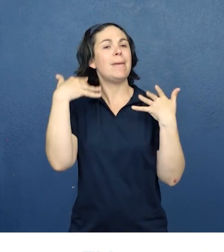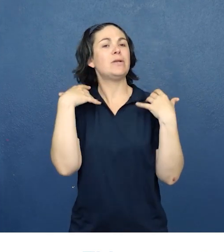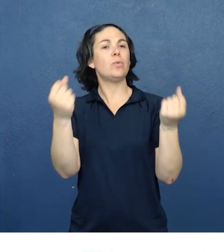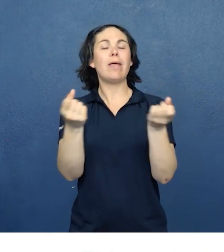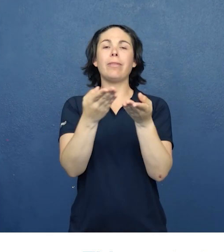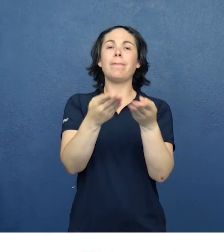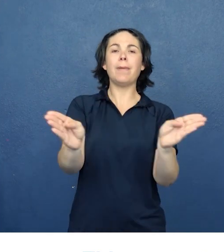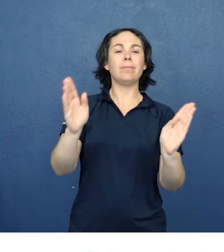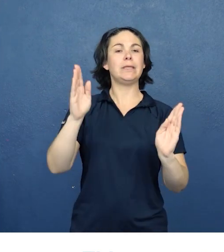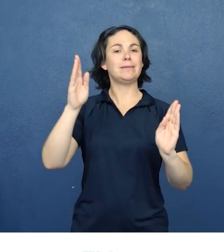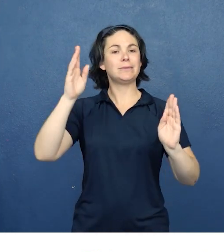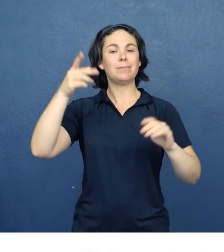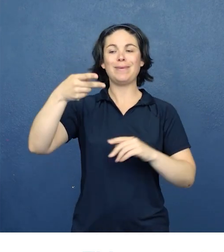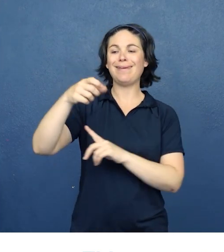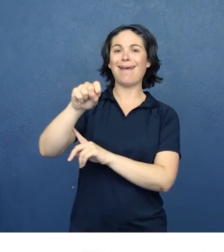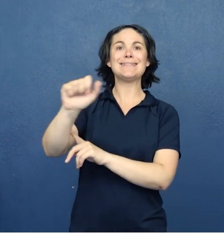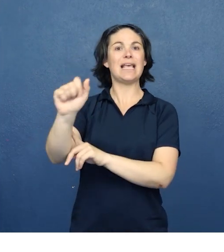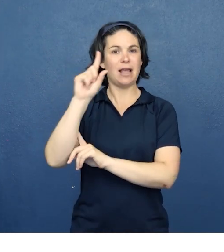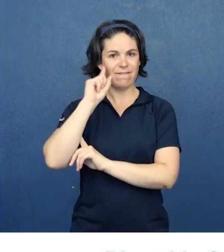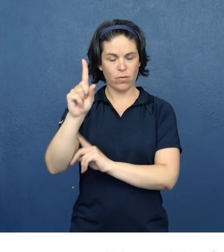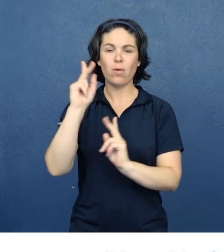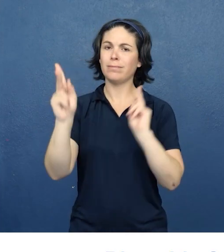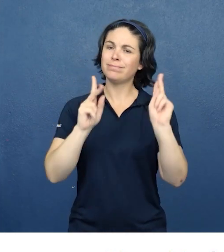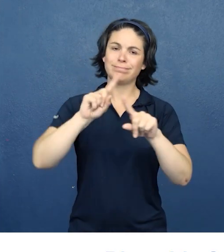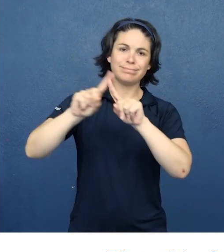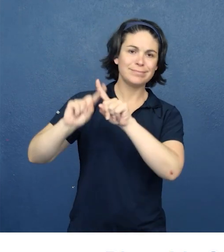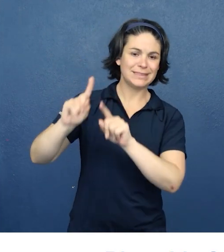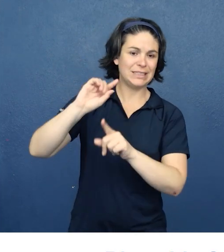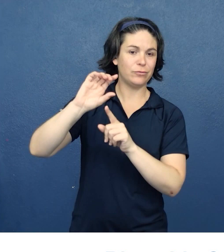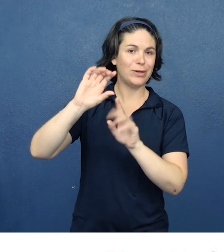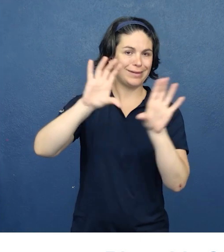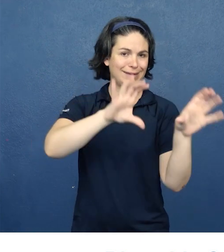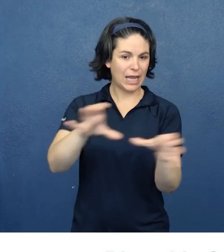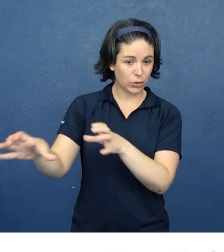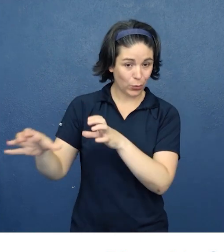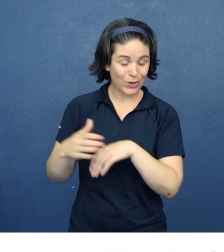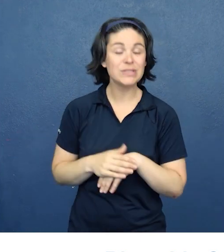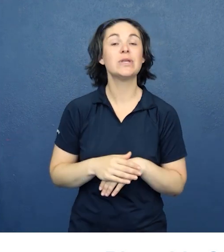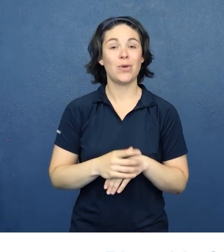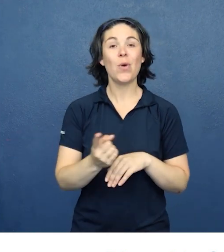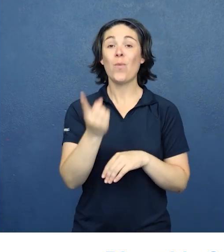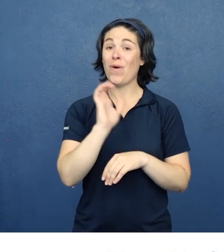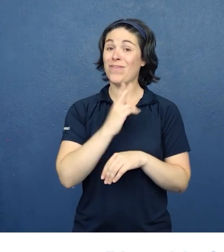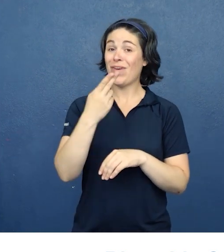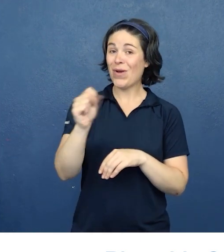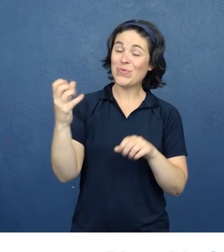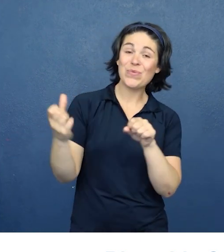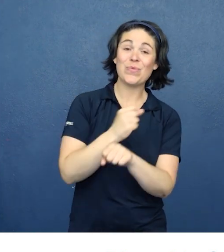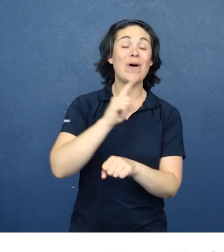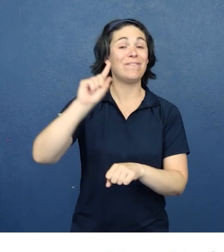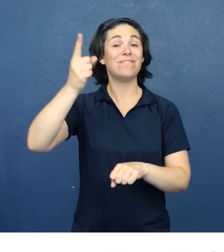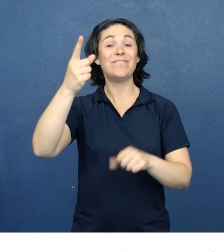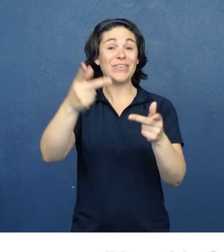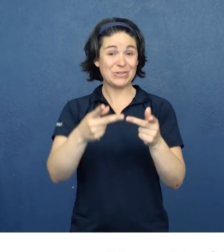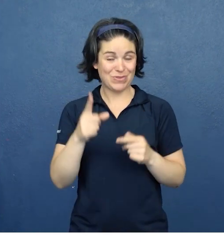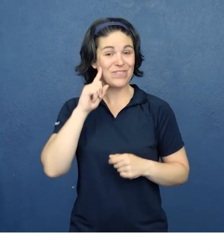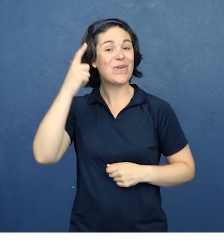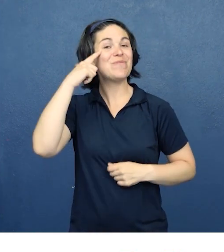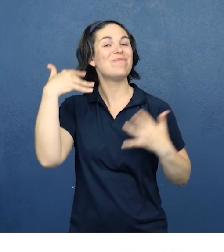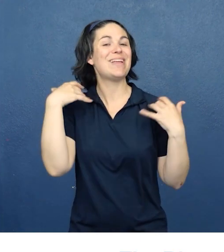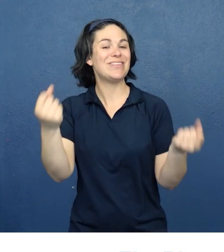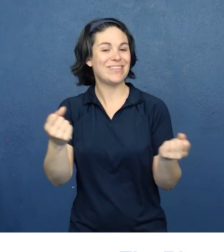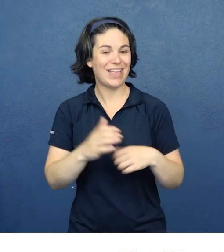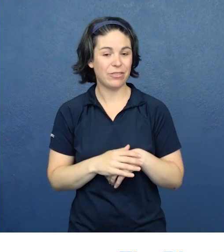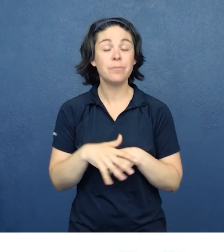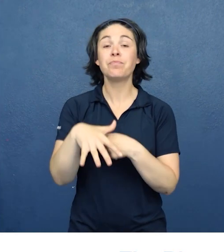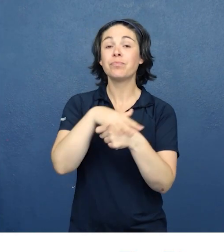announcement in several different categories. Riverside County Eleanor Roosevelt High School won first place for the Mental Health Matters category. The Riverside